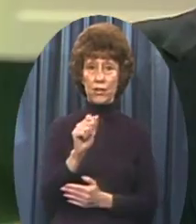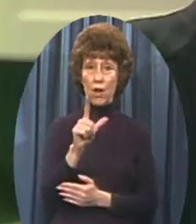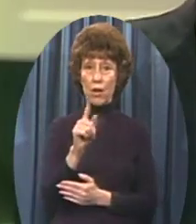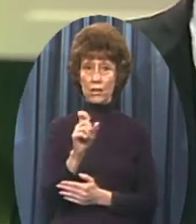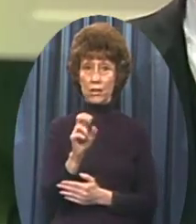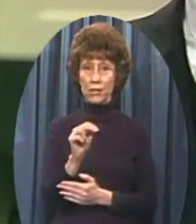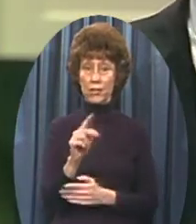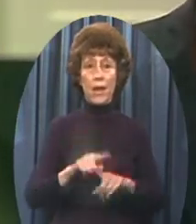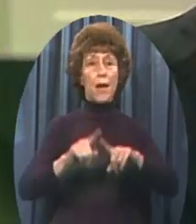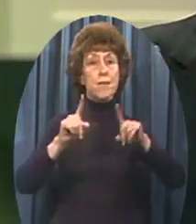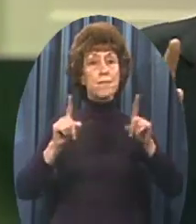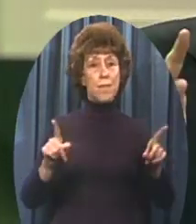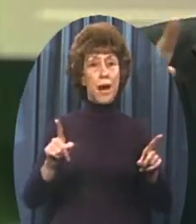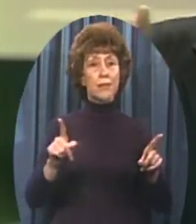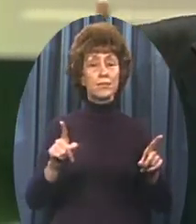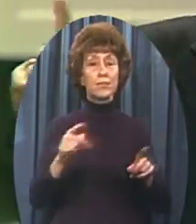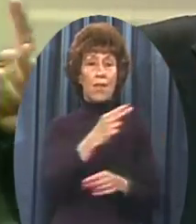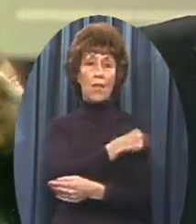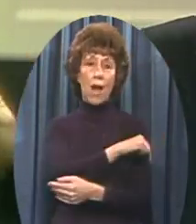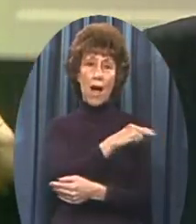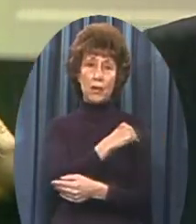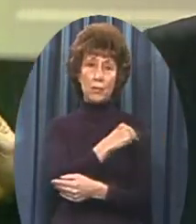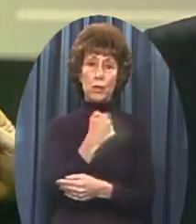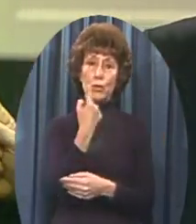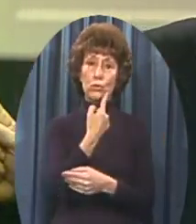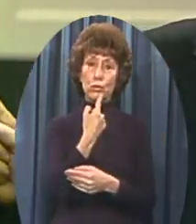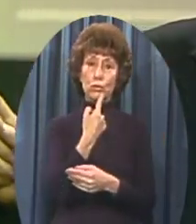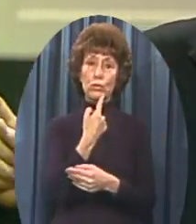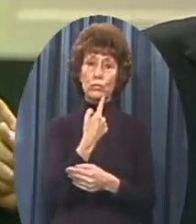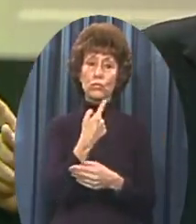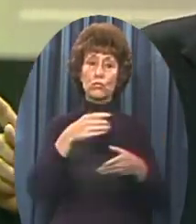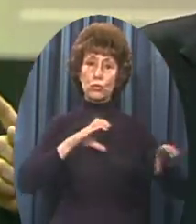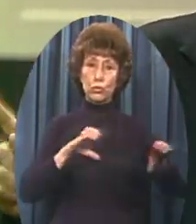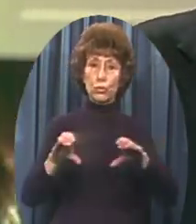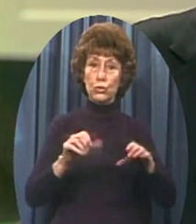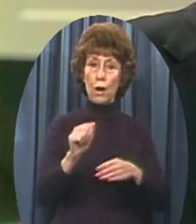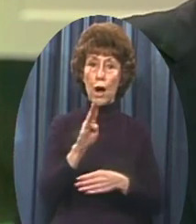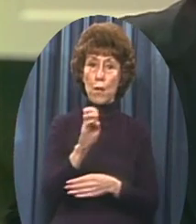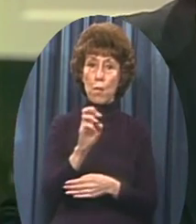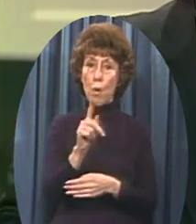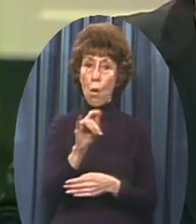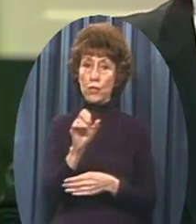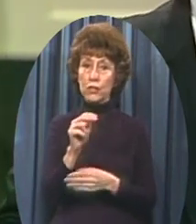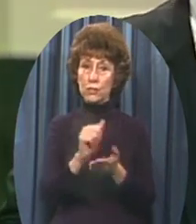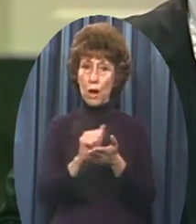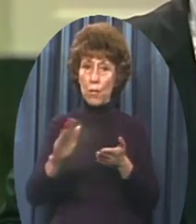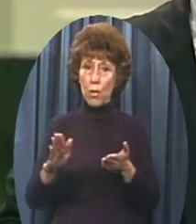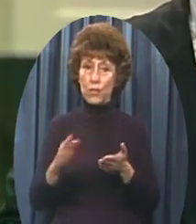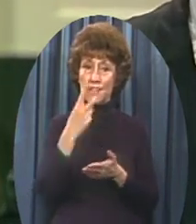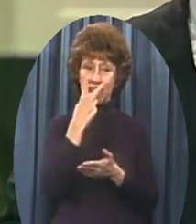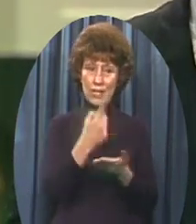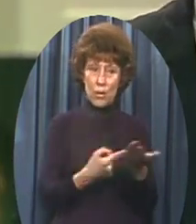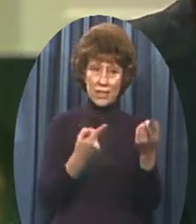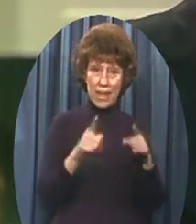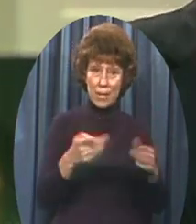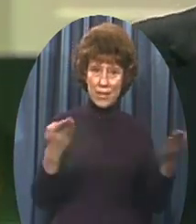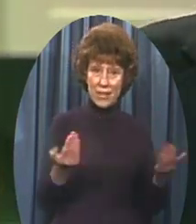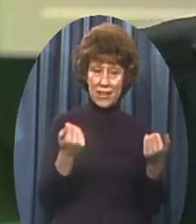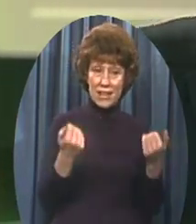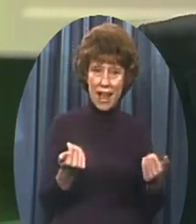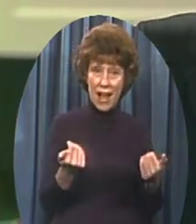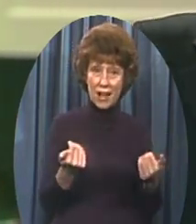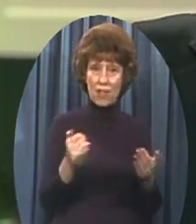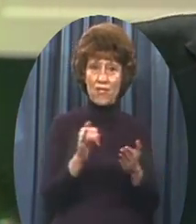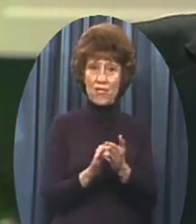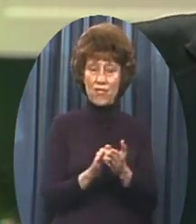But they see this happening across the nation now. And they don't take that lying down either.